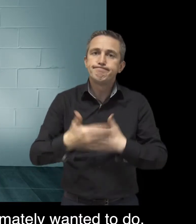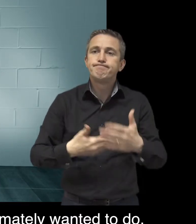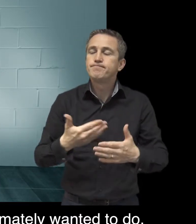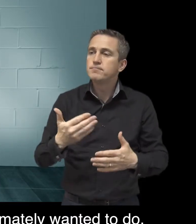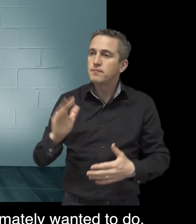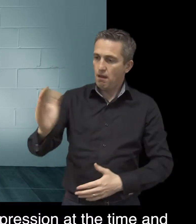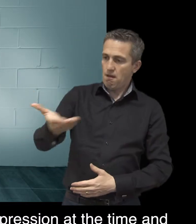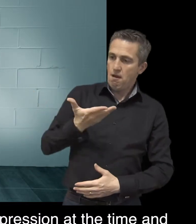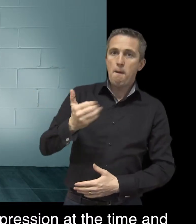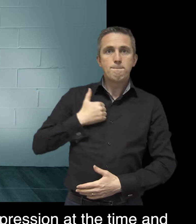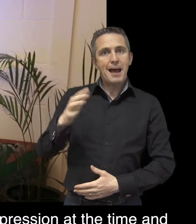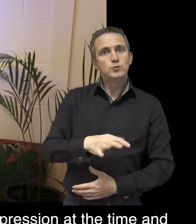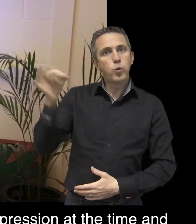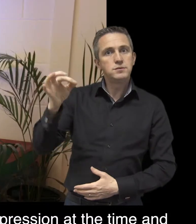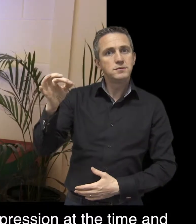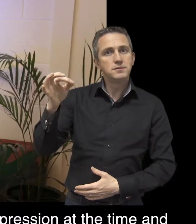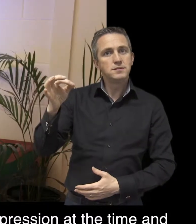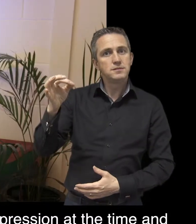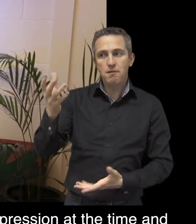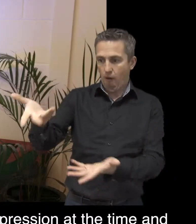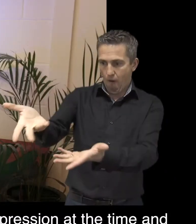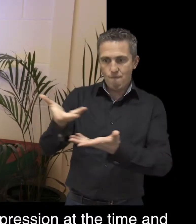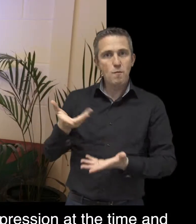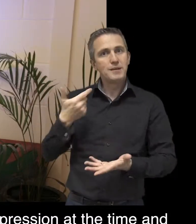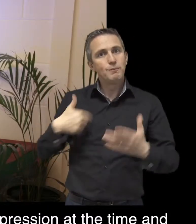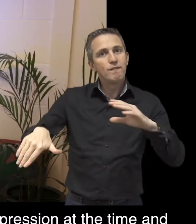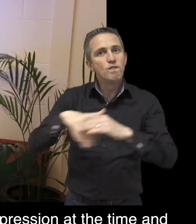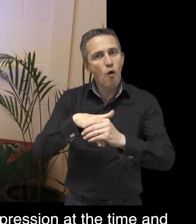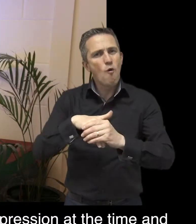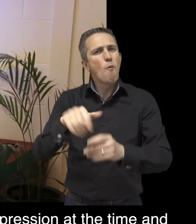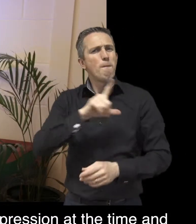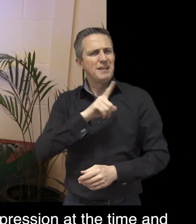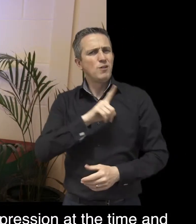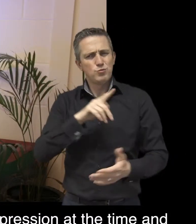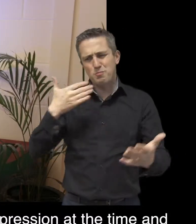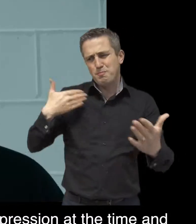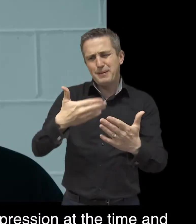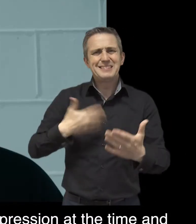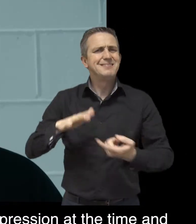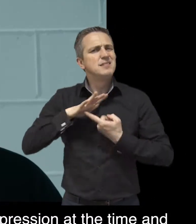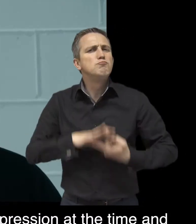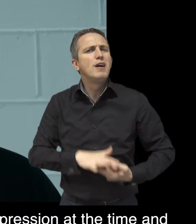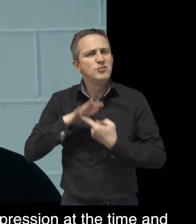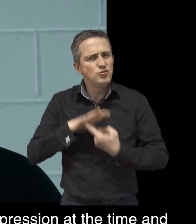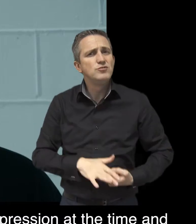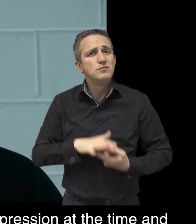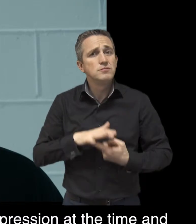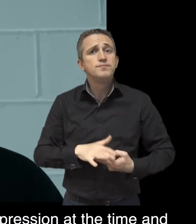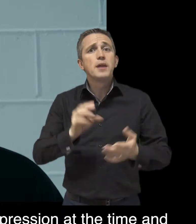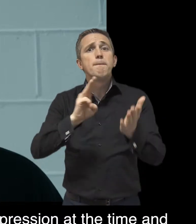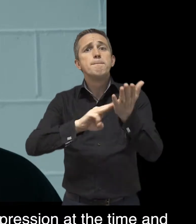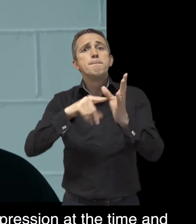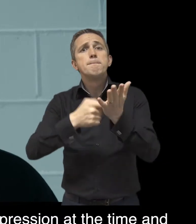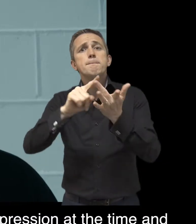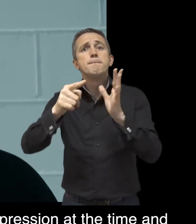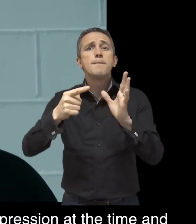Choices project because I was suffering from a wee bit of depression at the time, and Marianne came